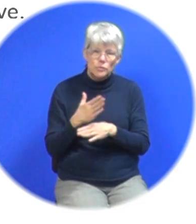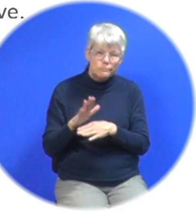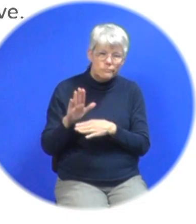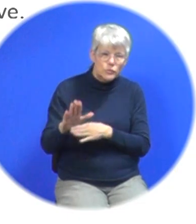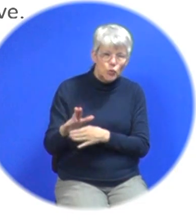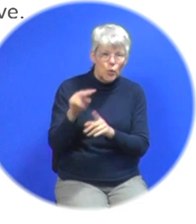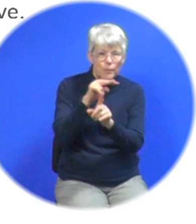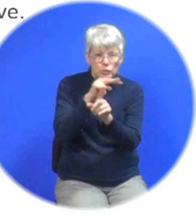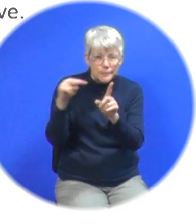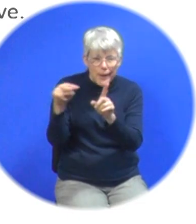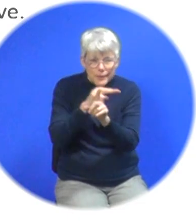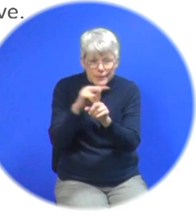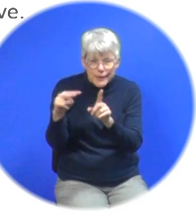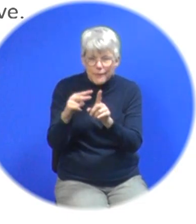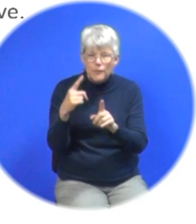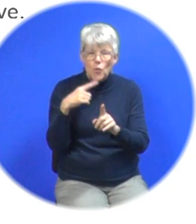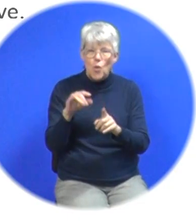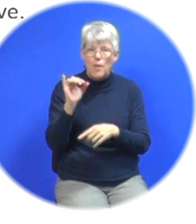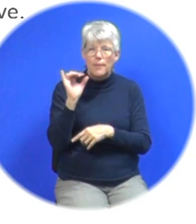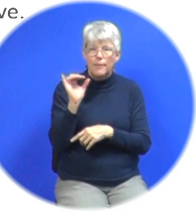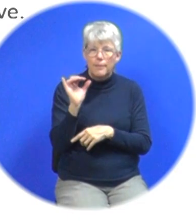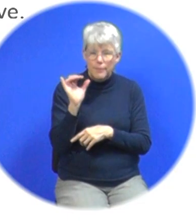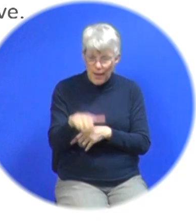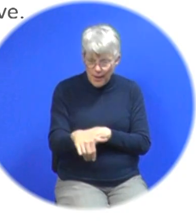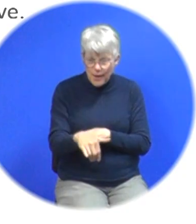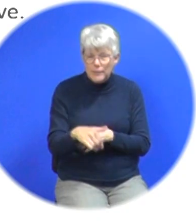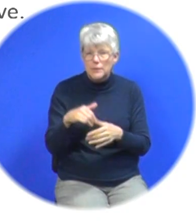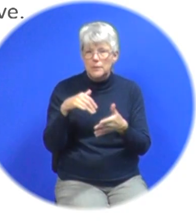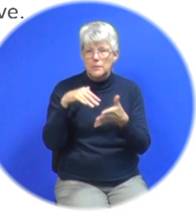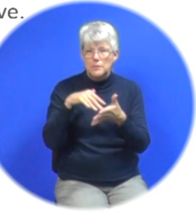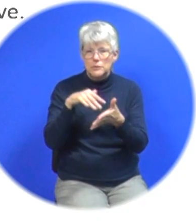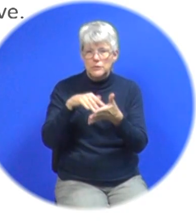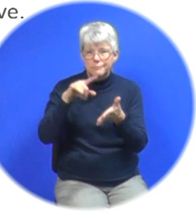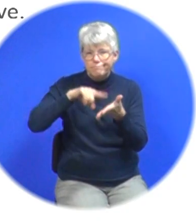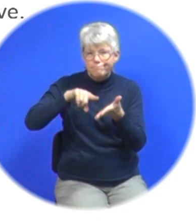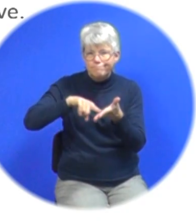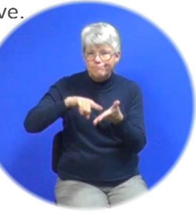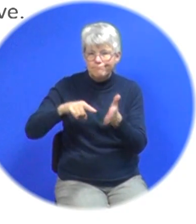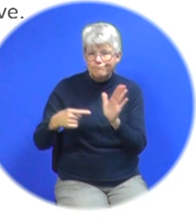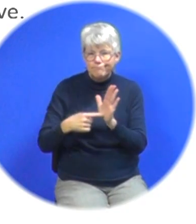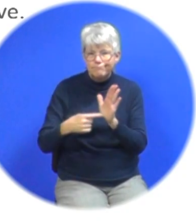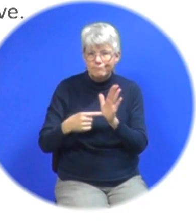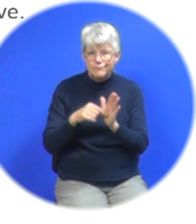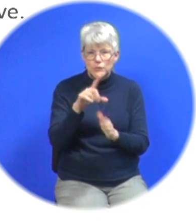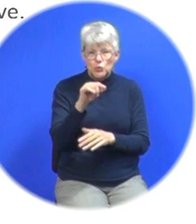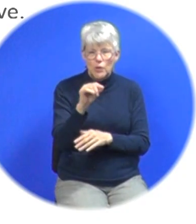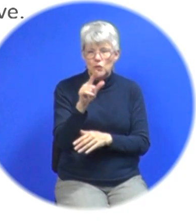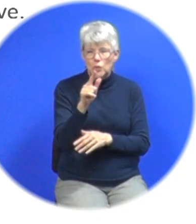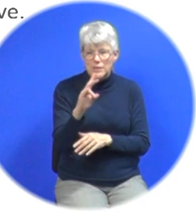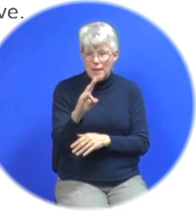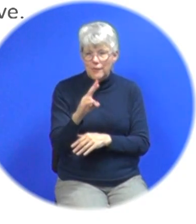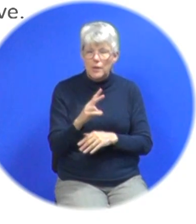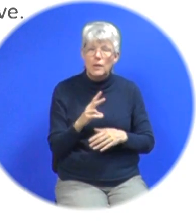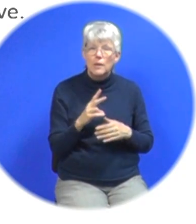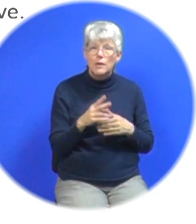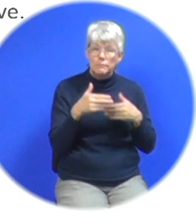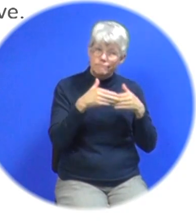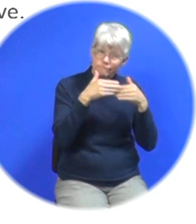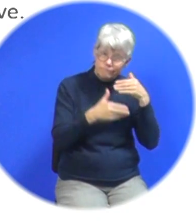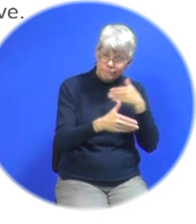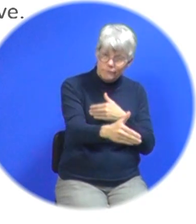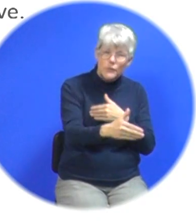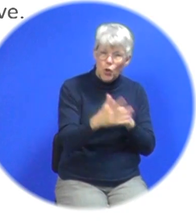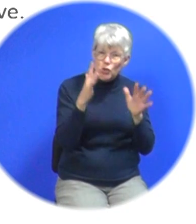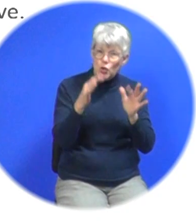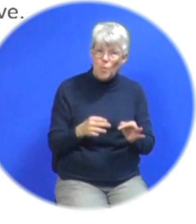study that will be due in early 2027. The next 50 years of growth in our region will be determined by this issue. So we want to